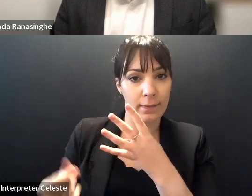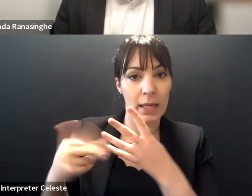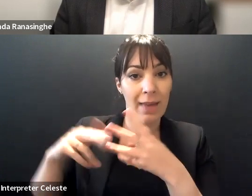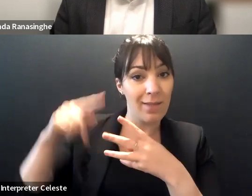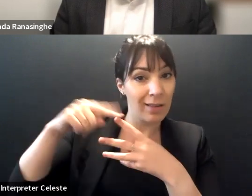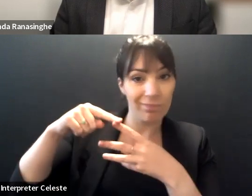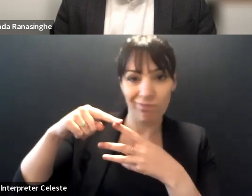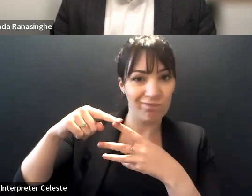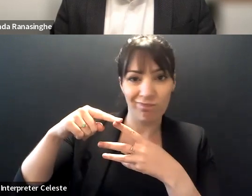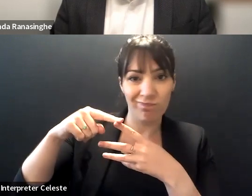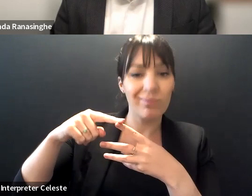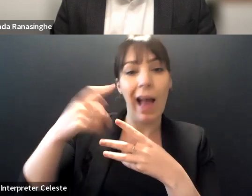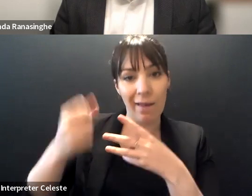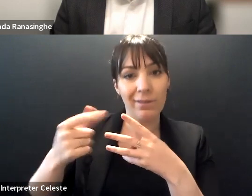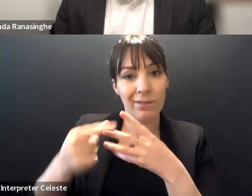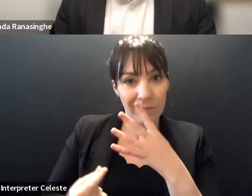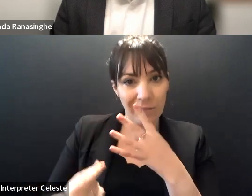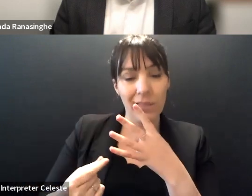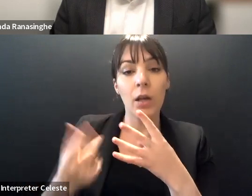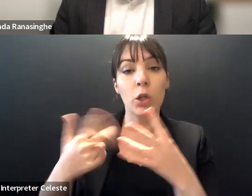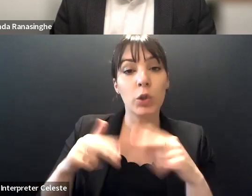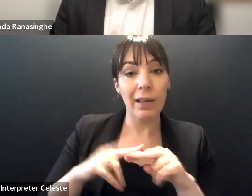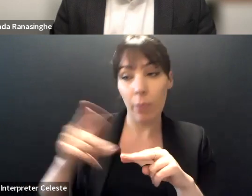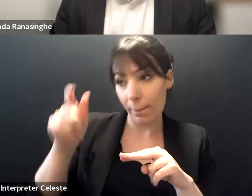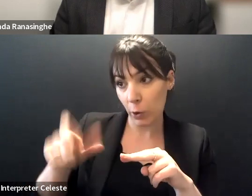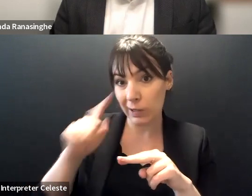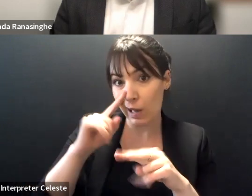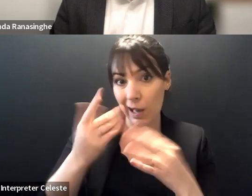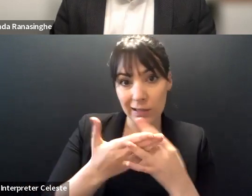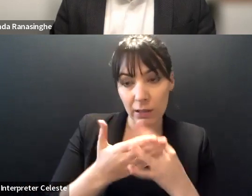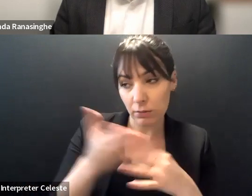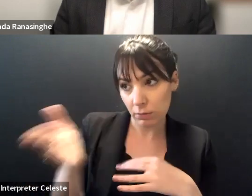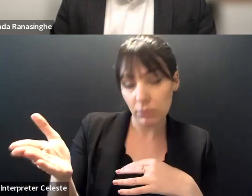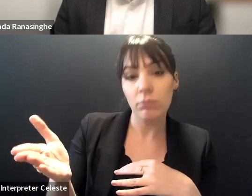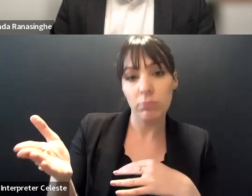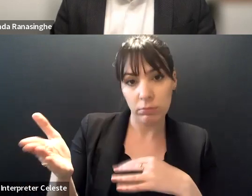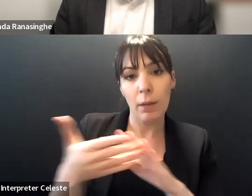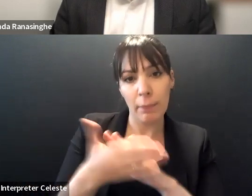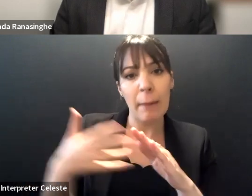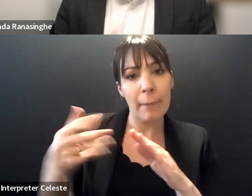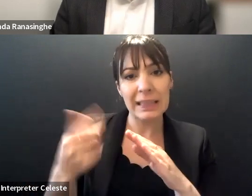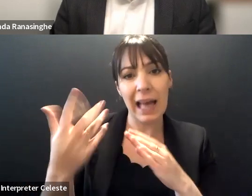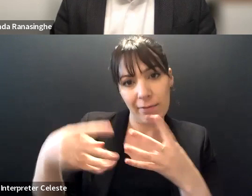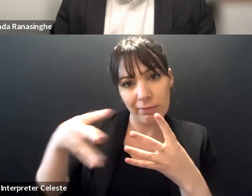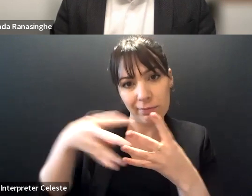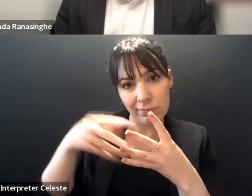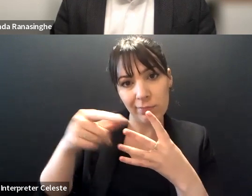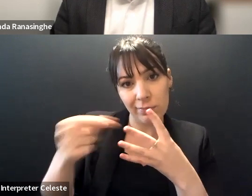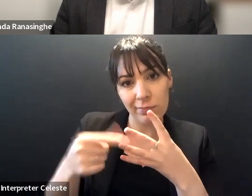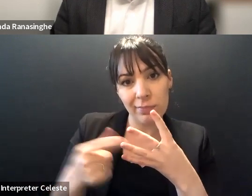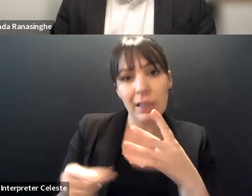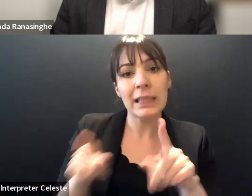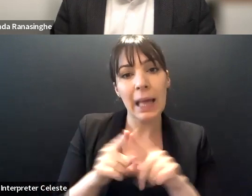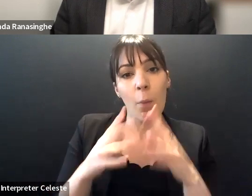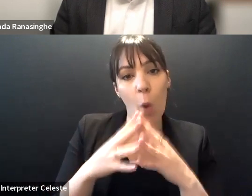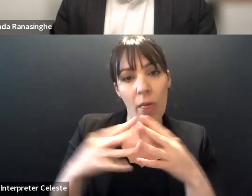a digital experience is not available to someone, there must be an alternative equitable experience. I'll